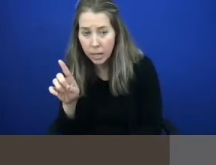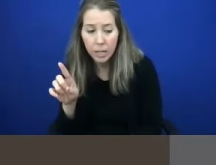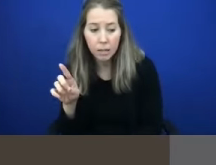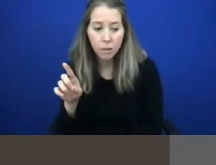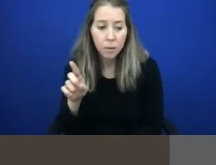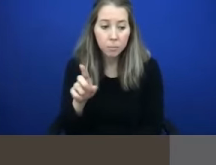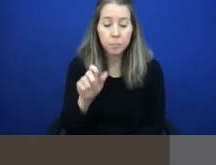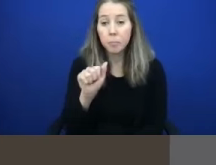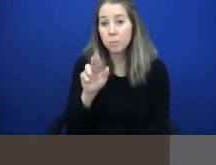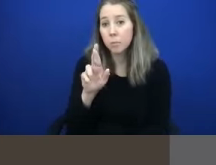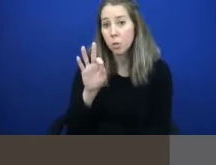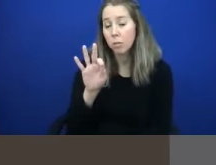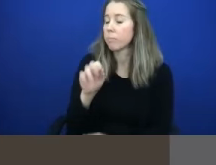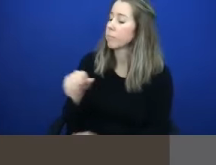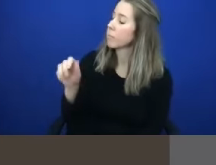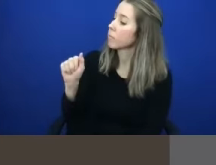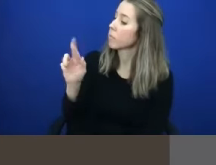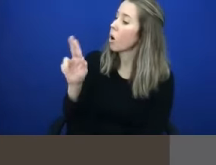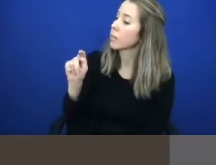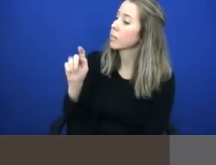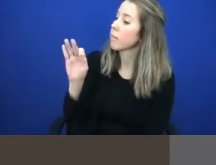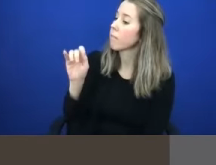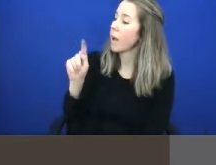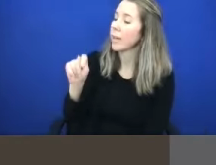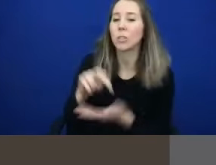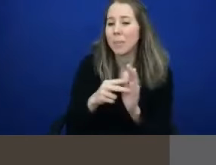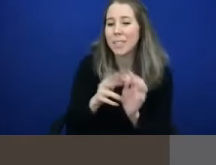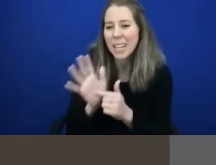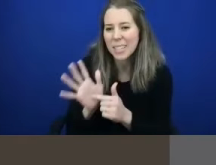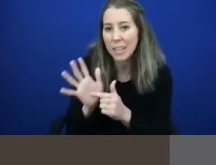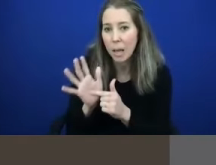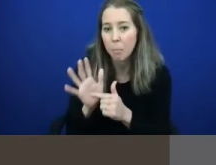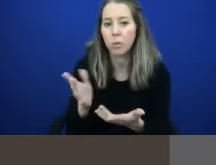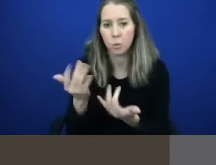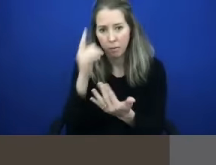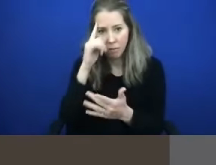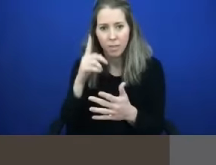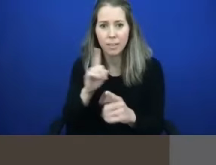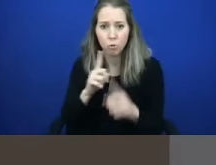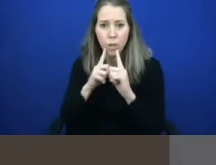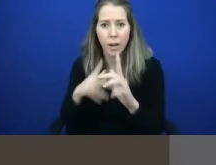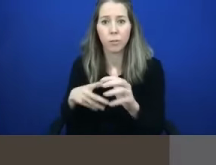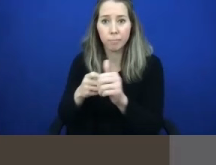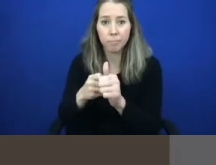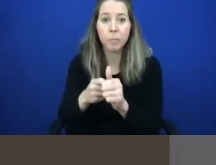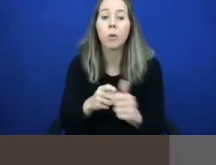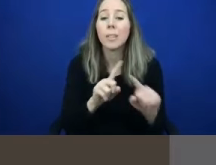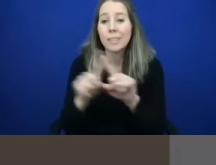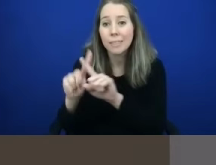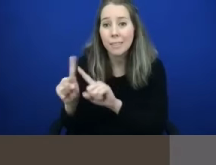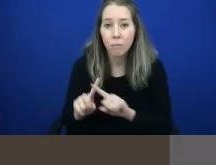So artifacts are just examples, if that's what you're asking, because I'm waiting for the chat to catch up. So these are different examples that you